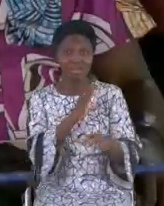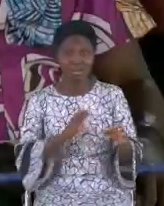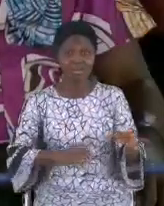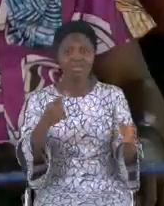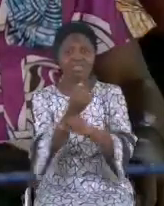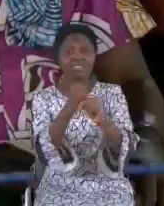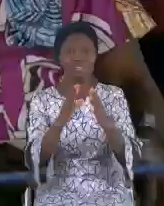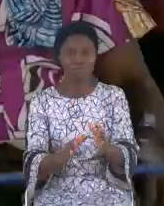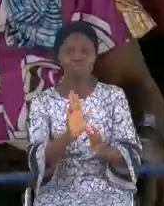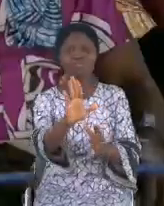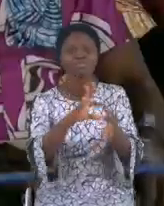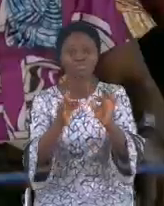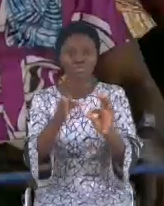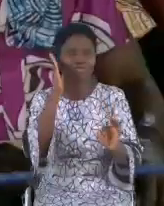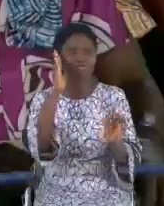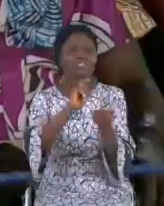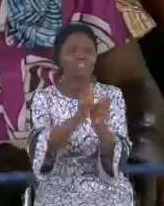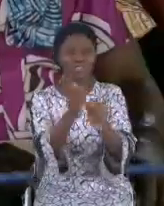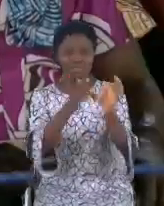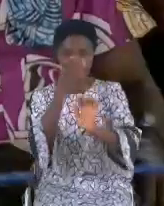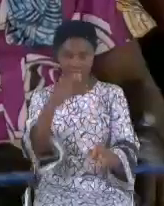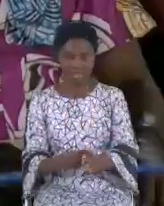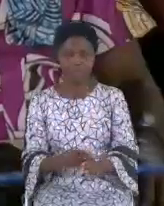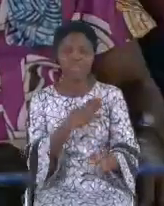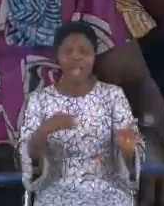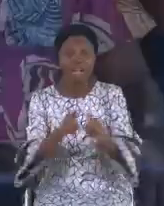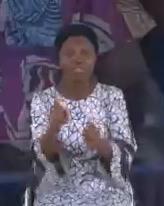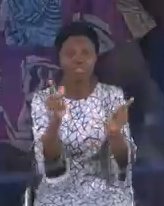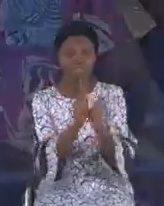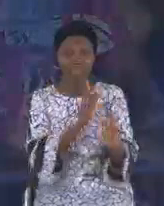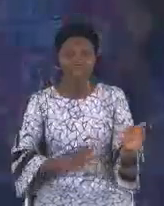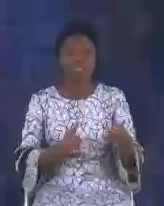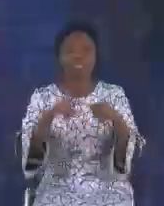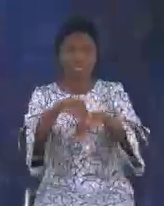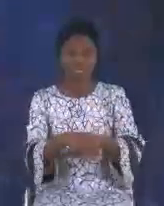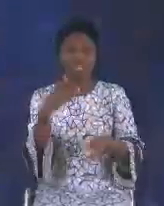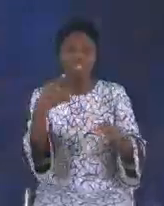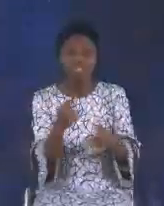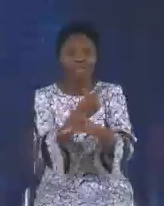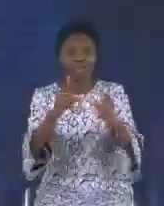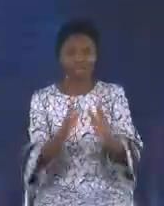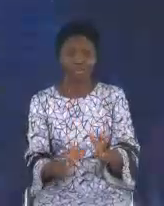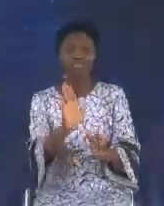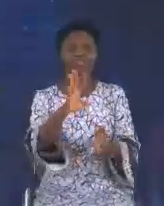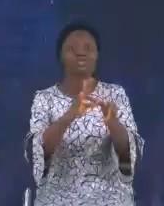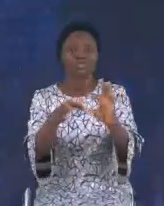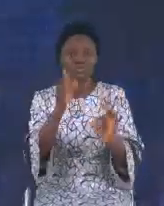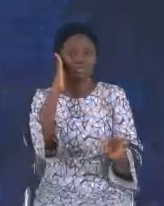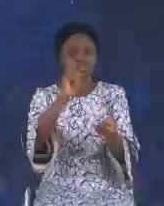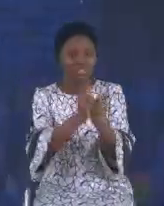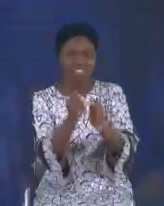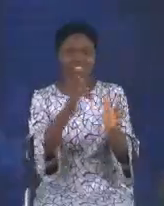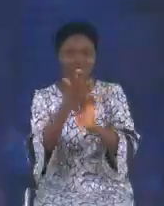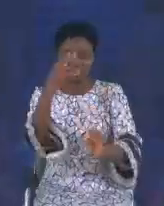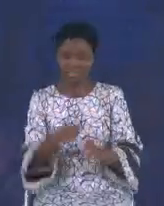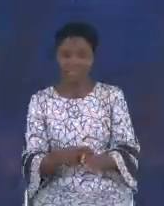story will change. As you meet Christ tonight, the Liberator, your story will change.